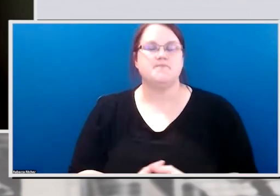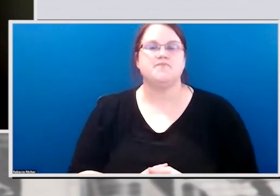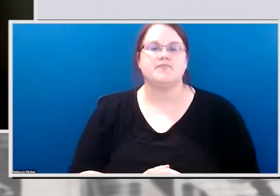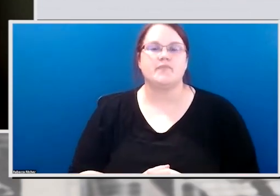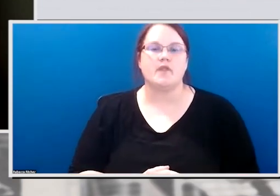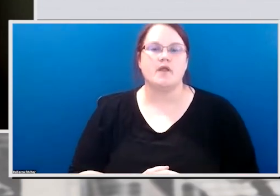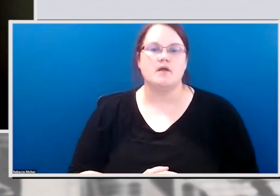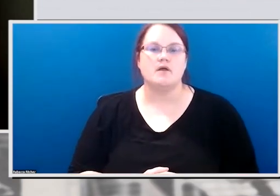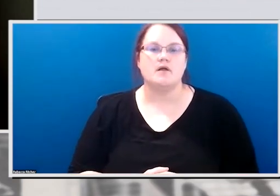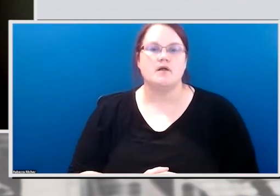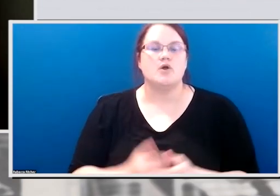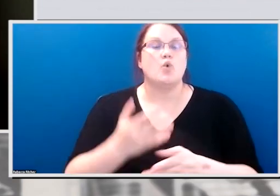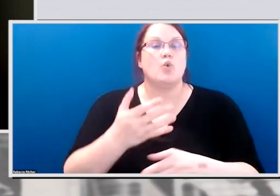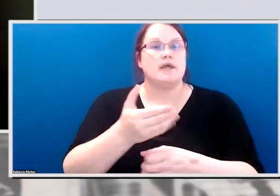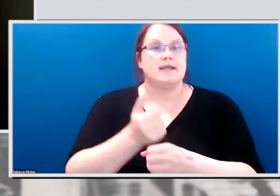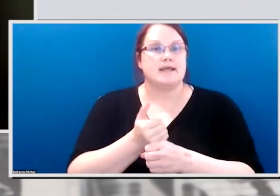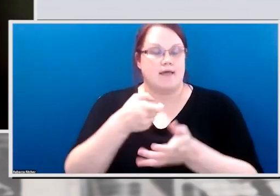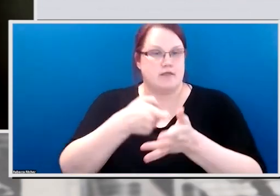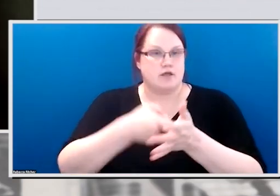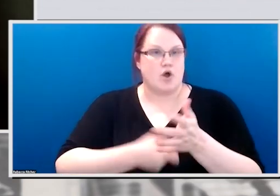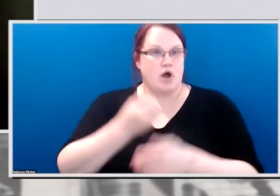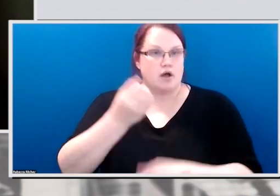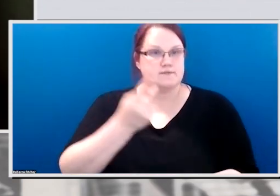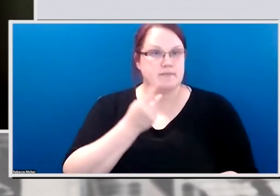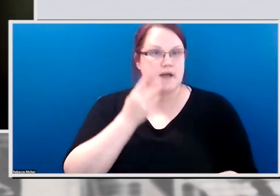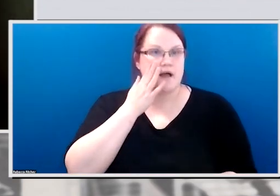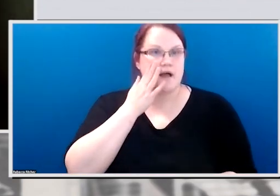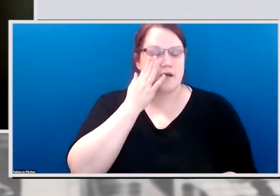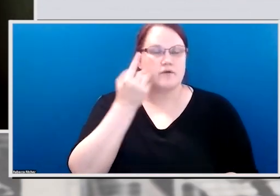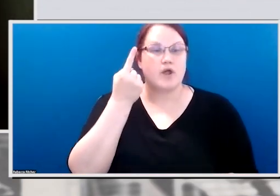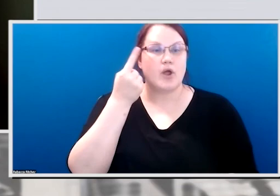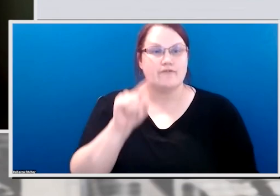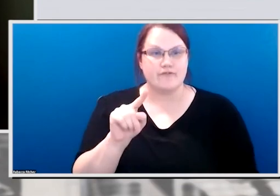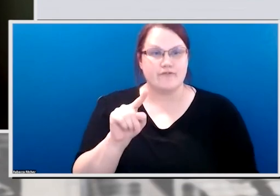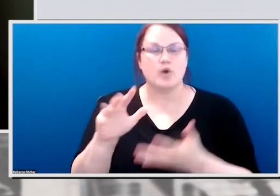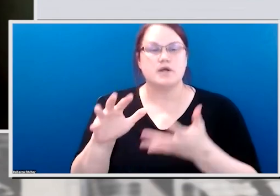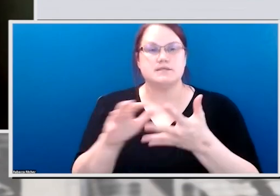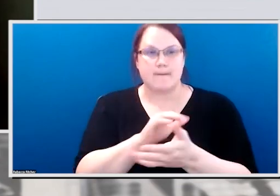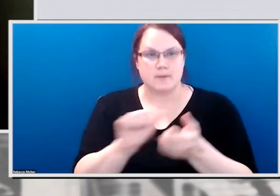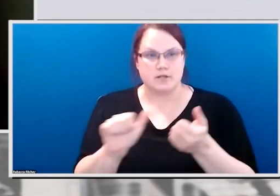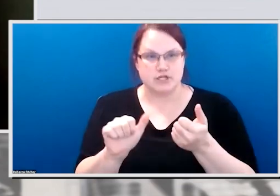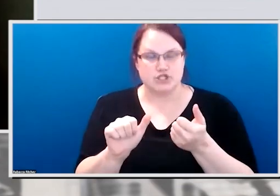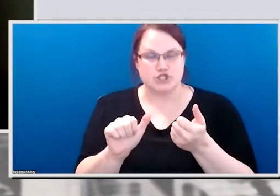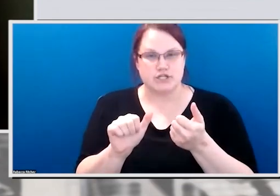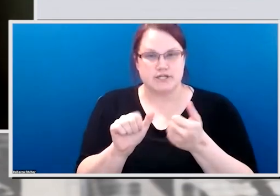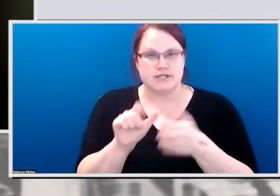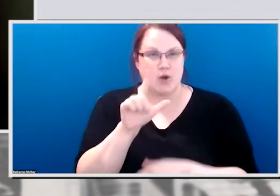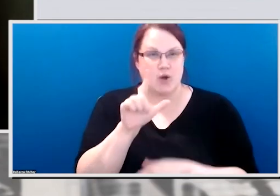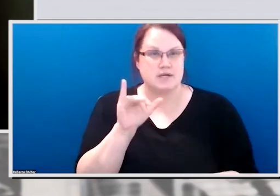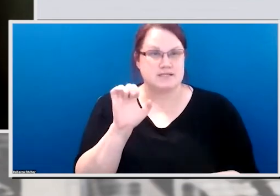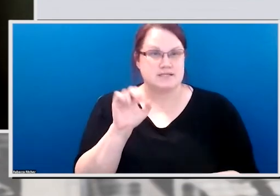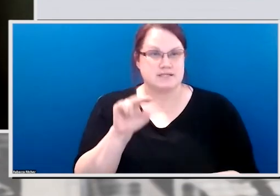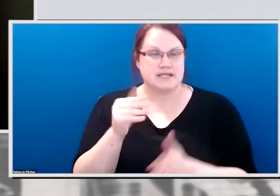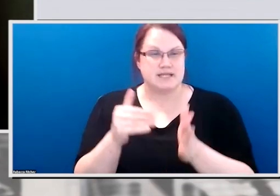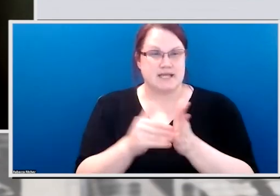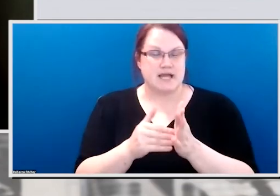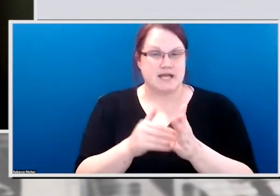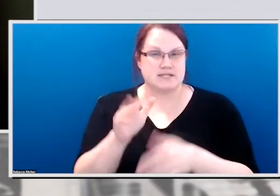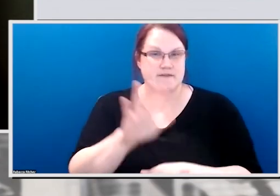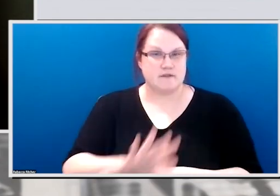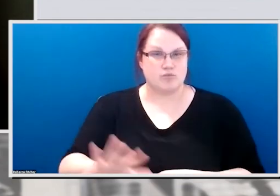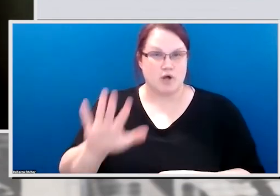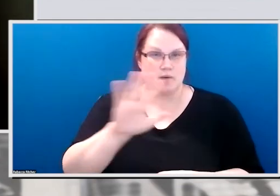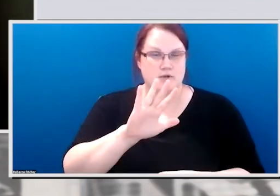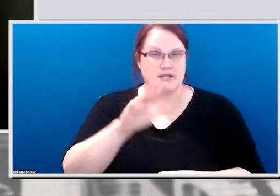We do receive those costs back for the demolition that was liened against the property. It weaves its way eventually to